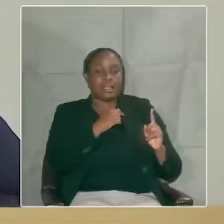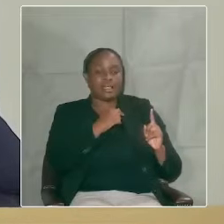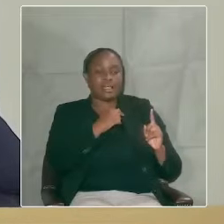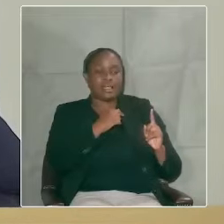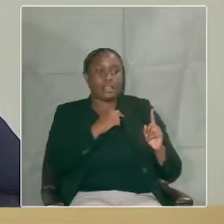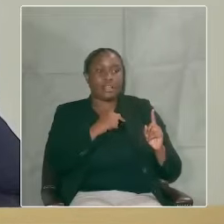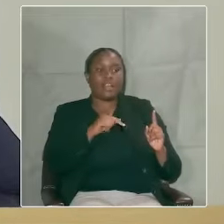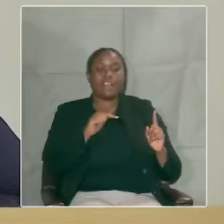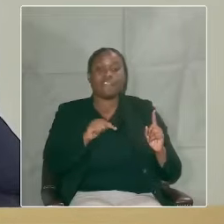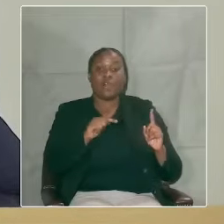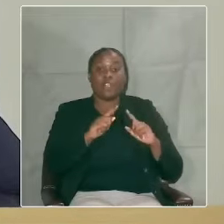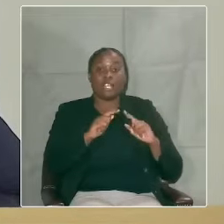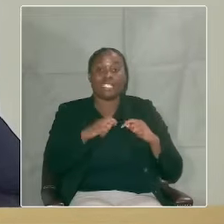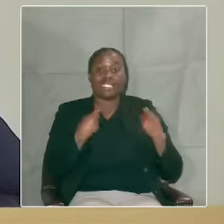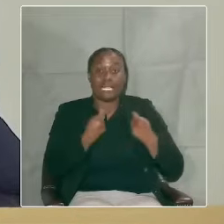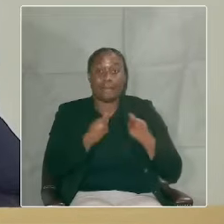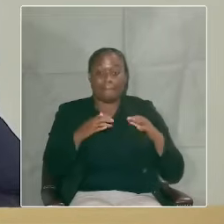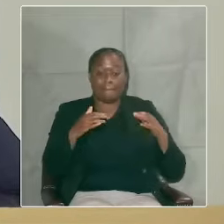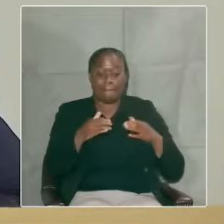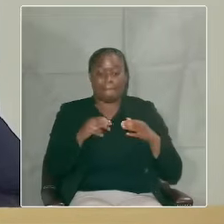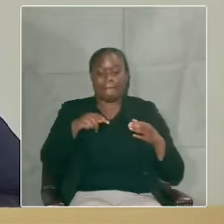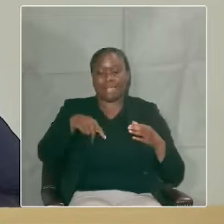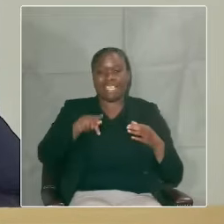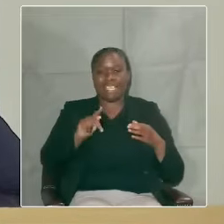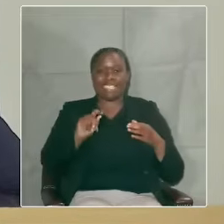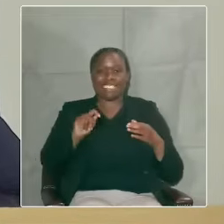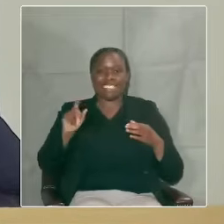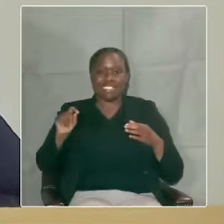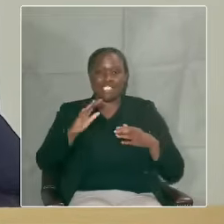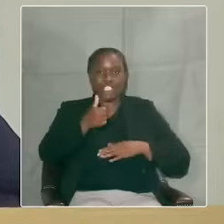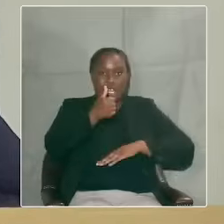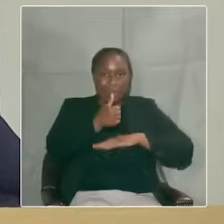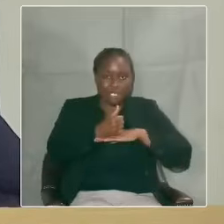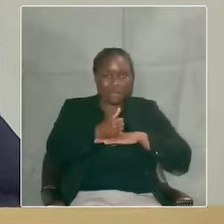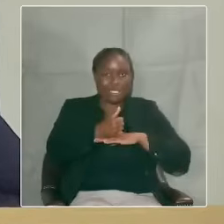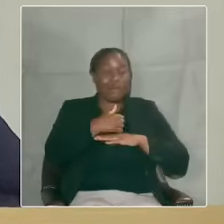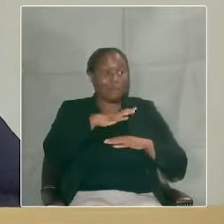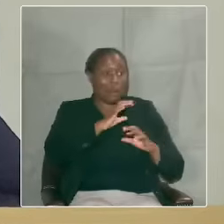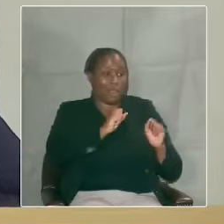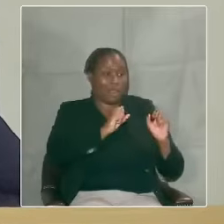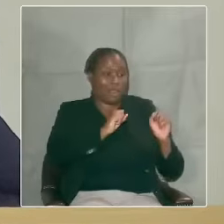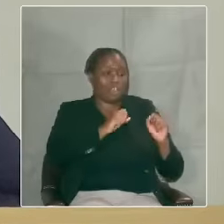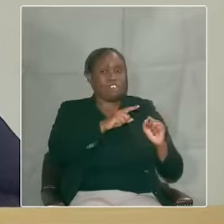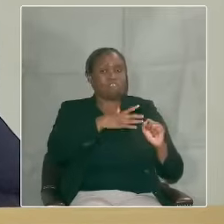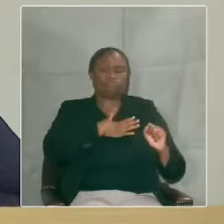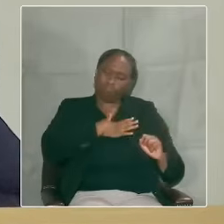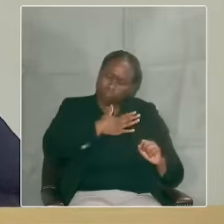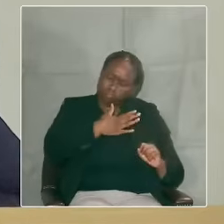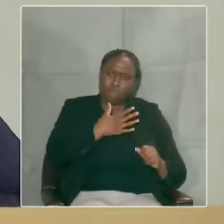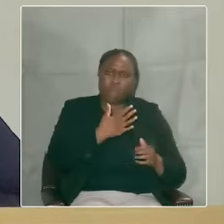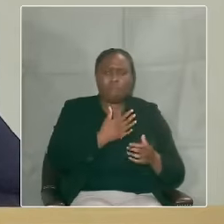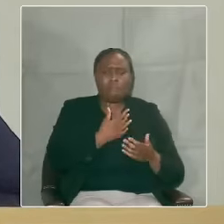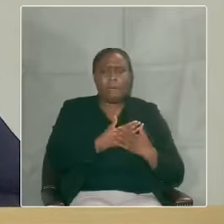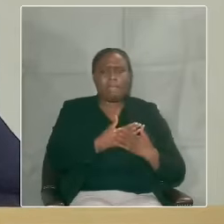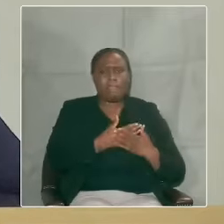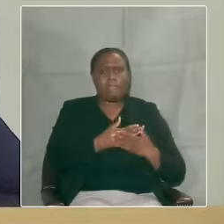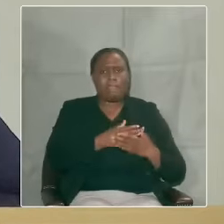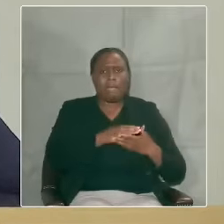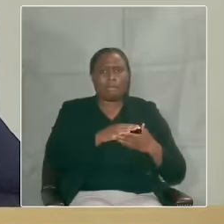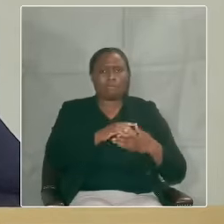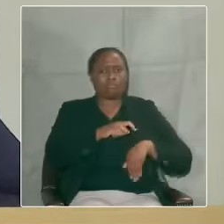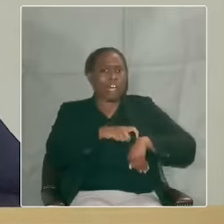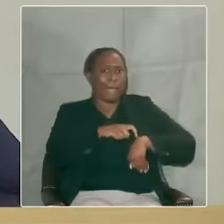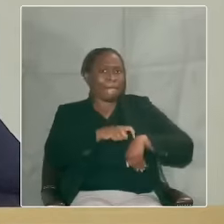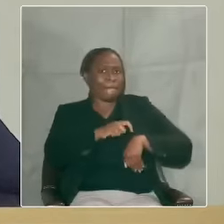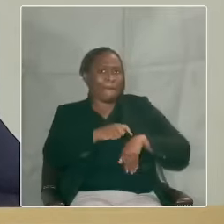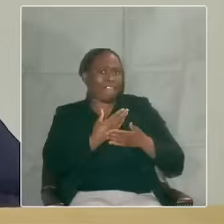and activities of PKTTG. The minister indicated his willingness to schedule time for this